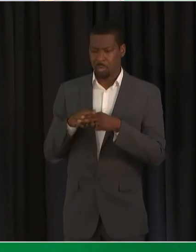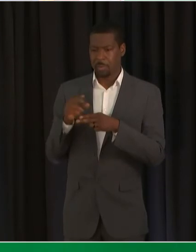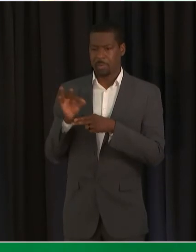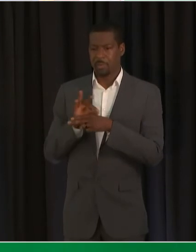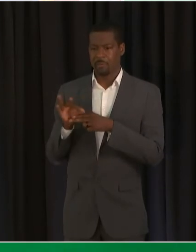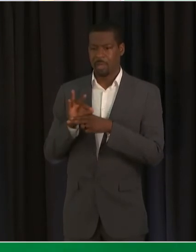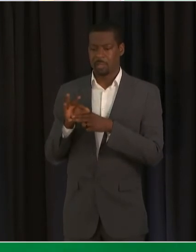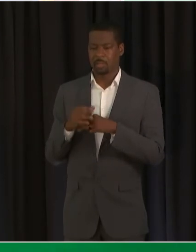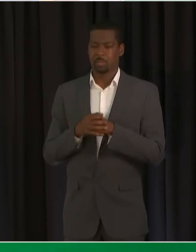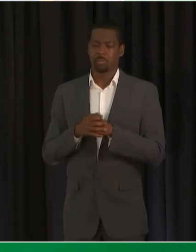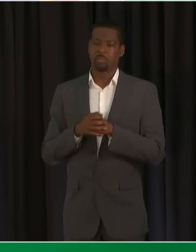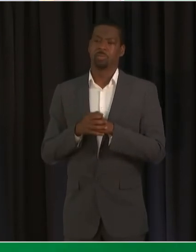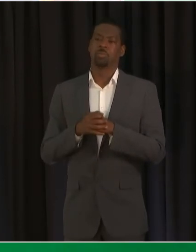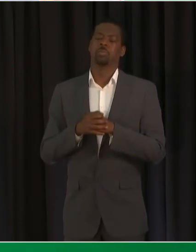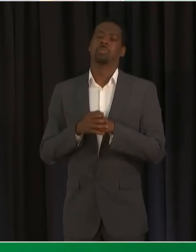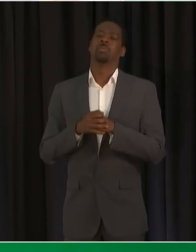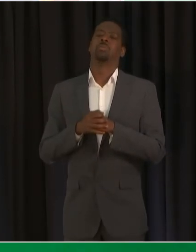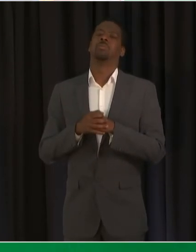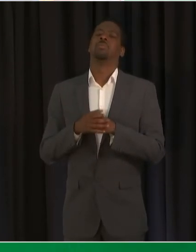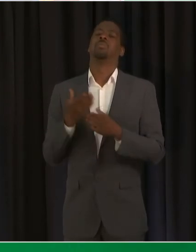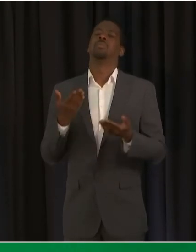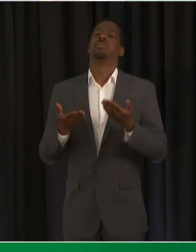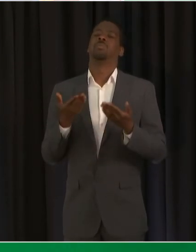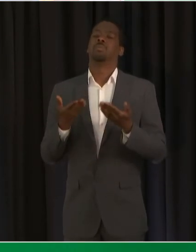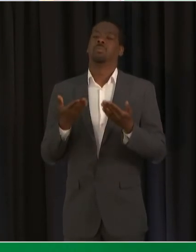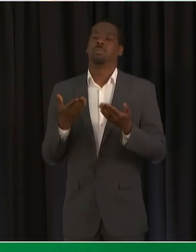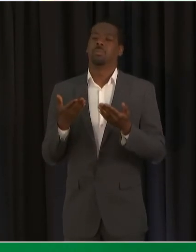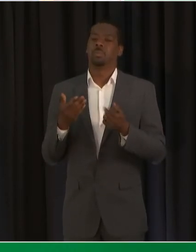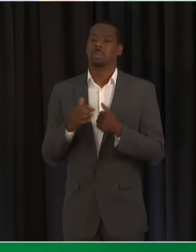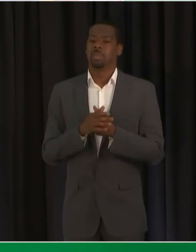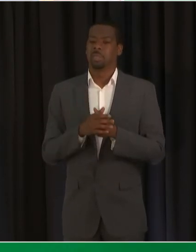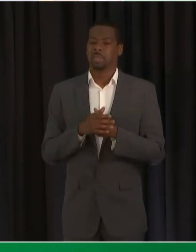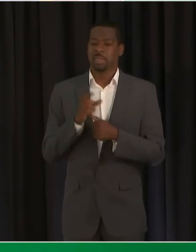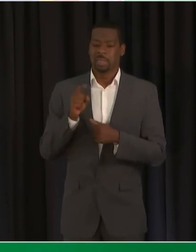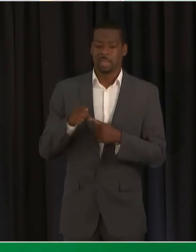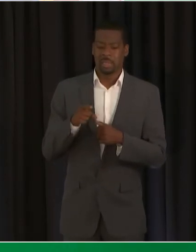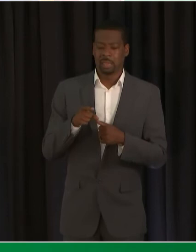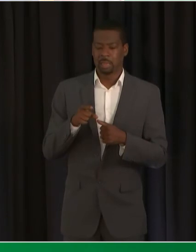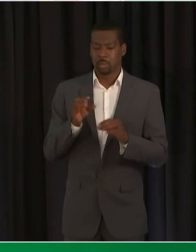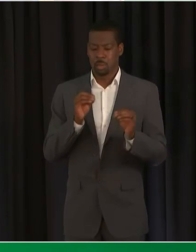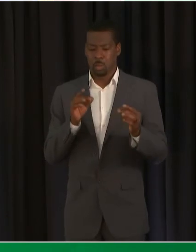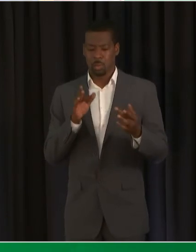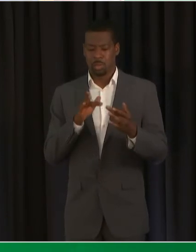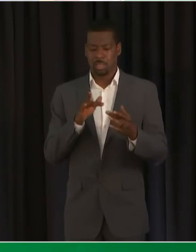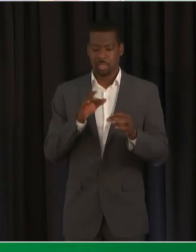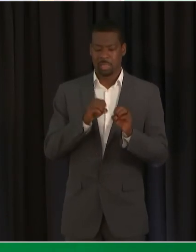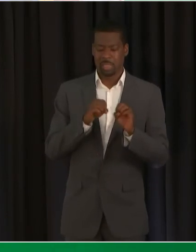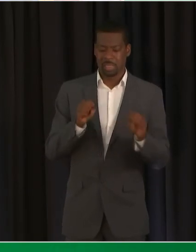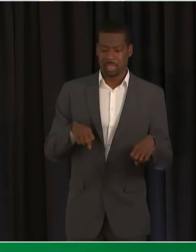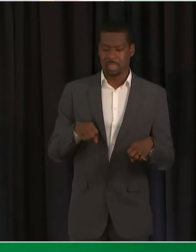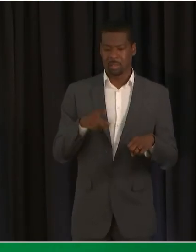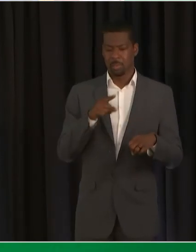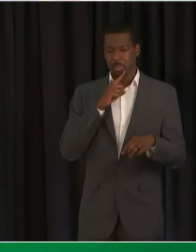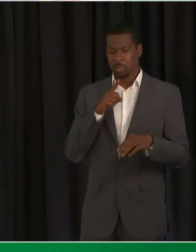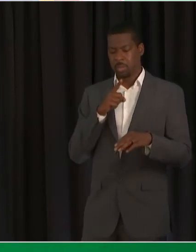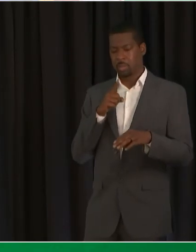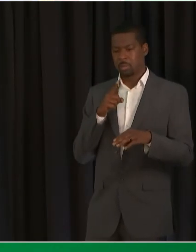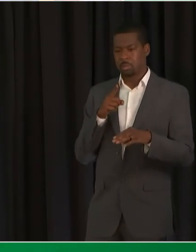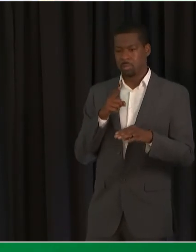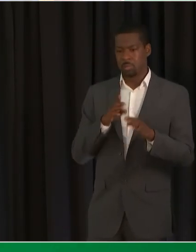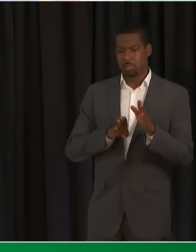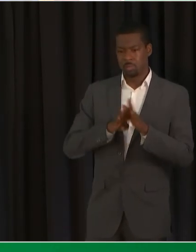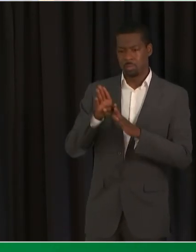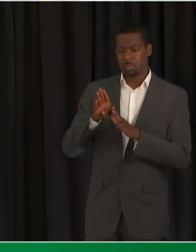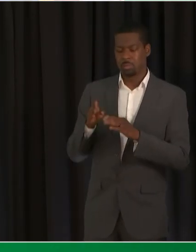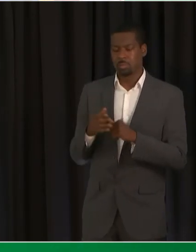some kind of function of their business. So maybe they had touchless payment system, or to really upgrade their